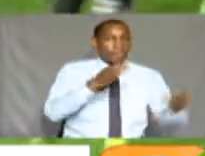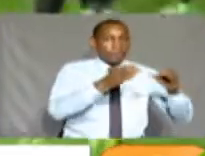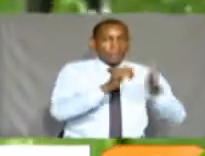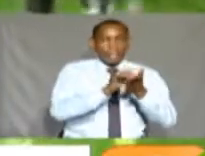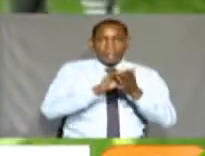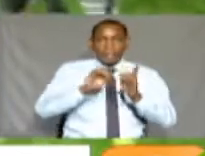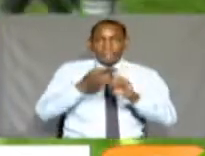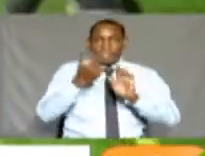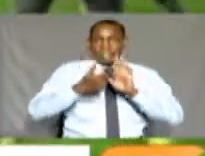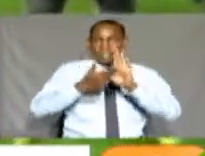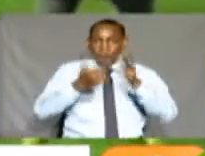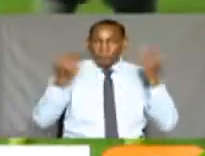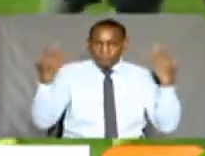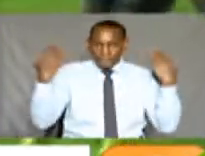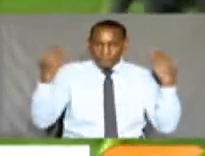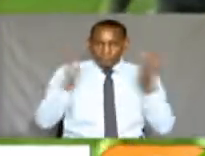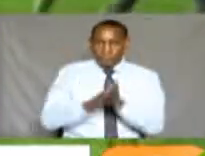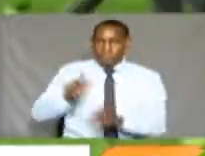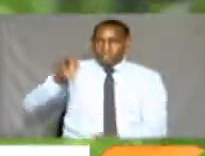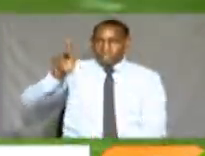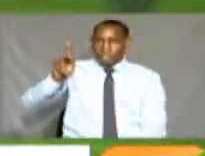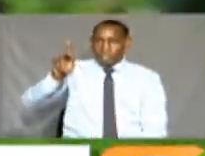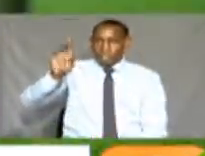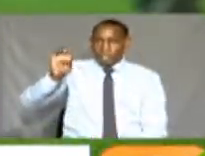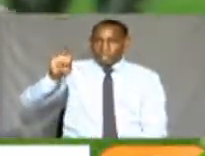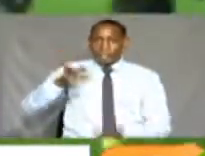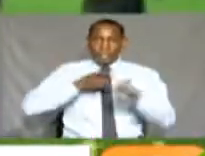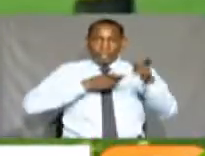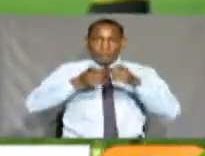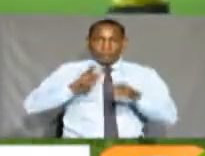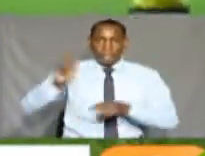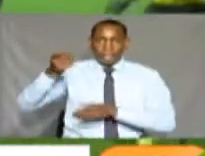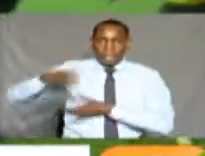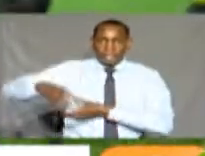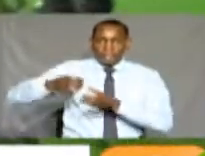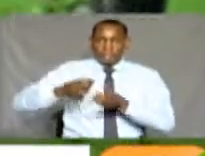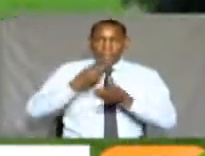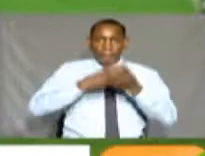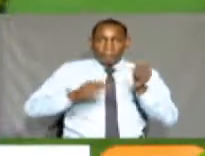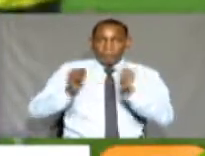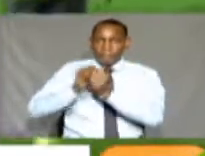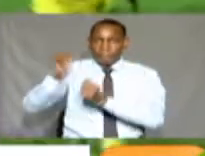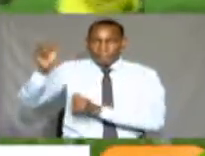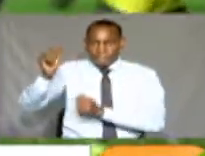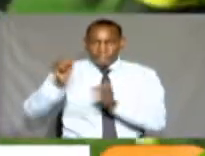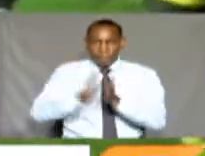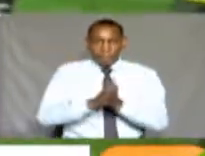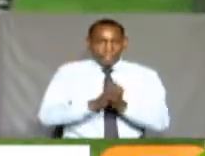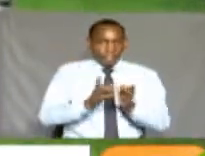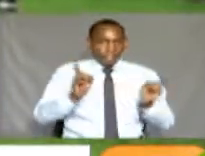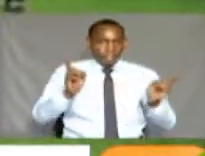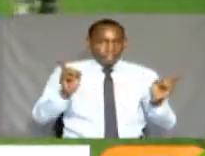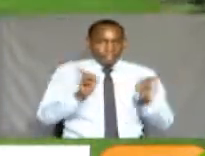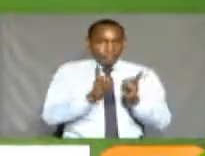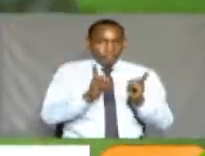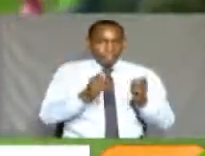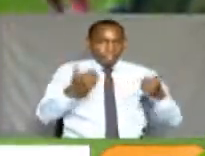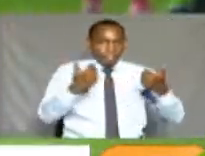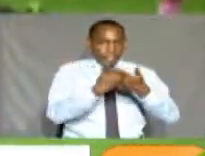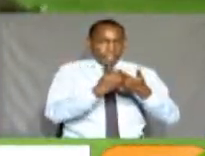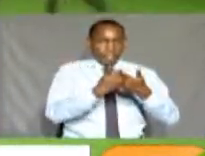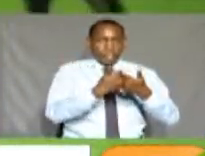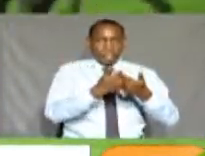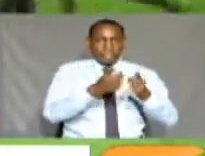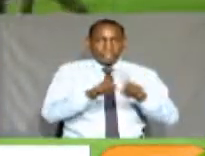made their first appearance in the final. KCB has dominated Kenyan rugby in both the 15s and abridged versions of the game